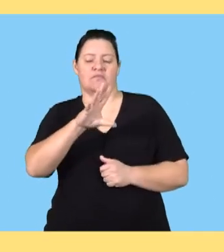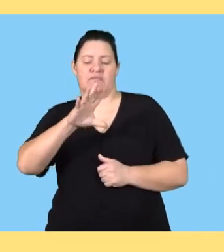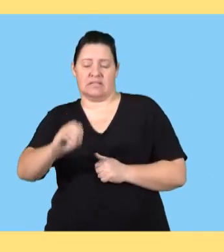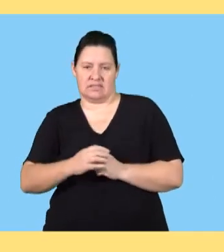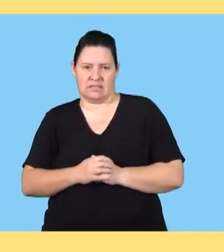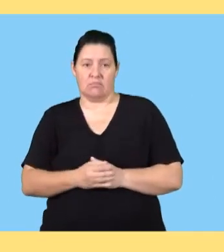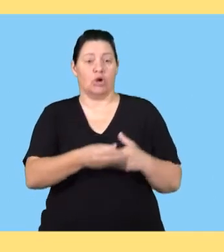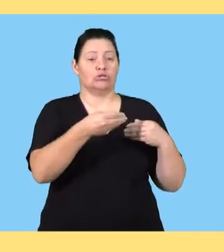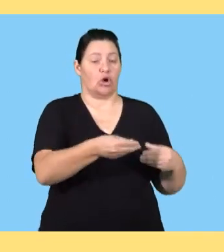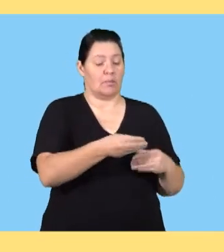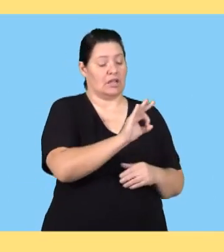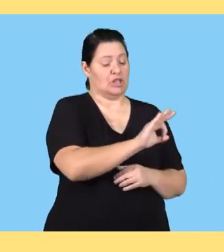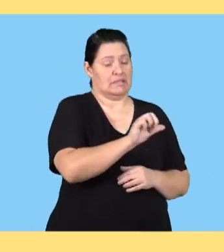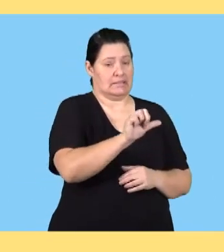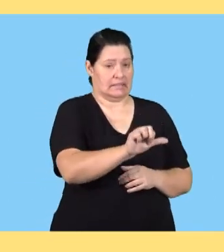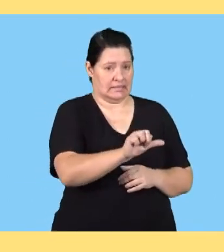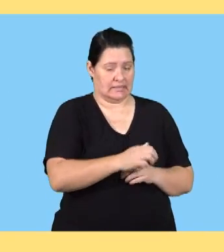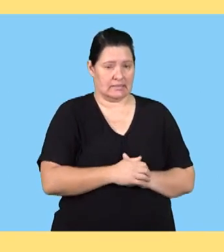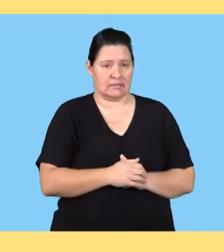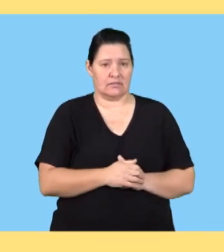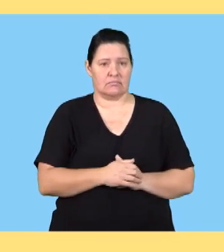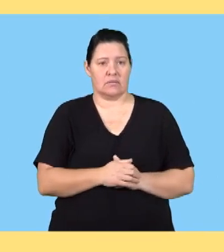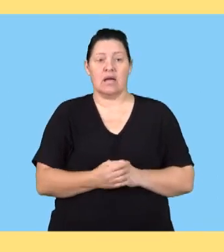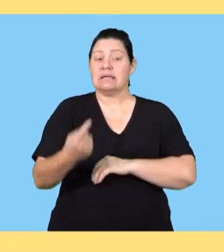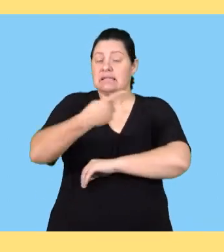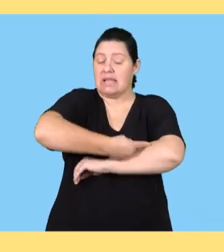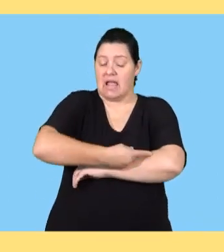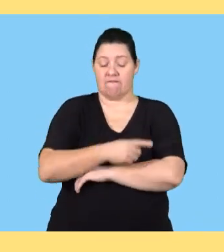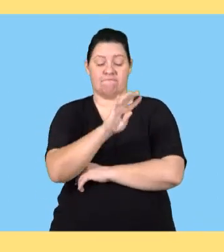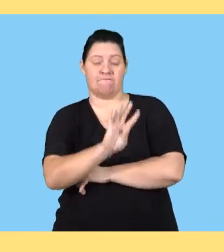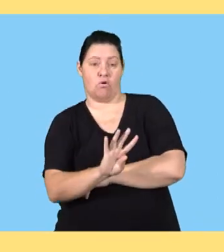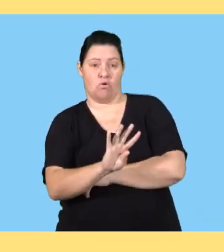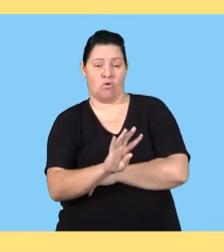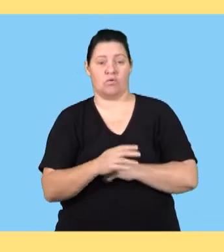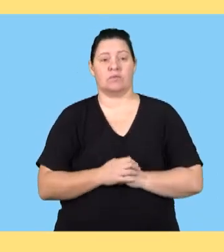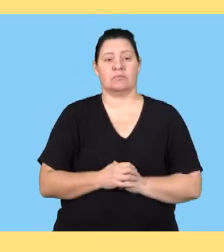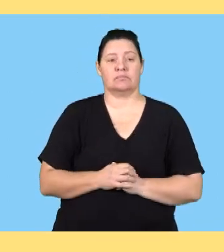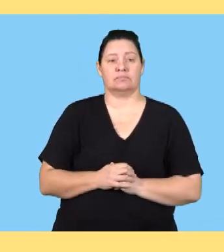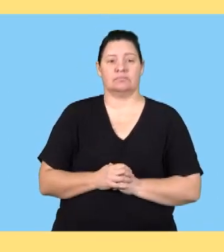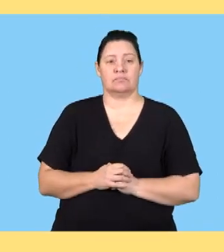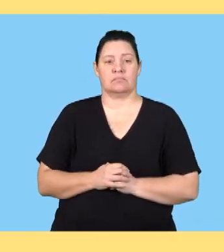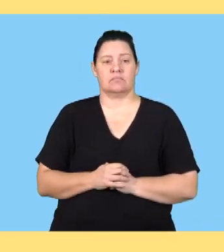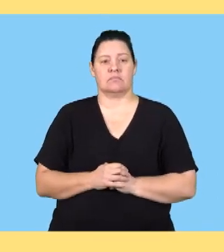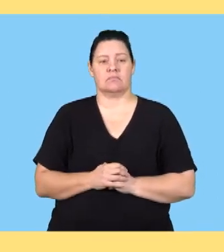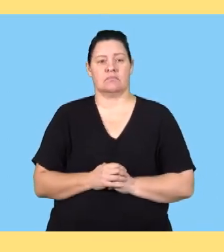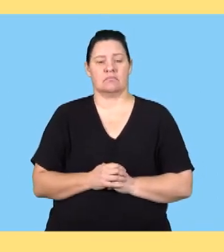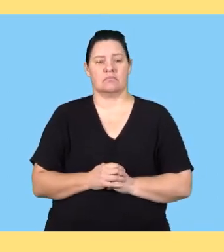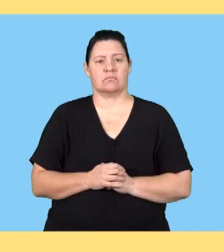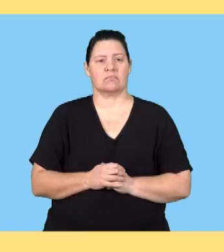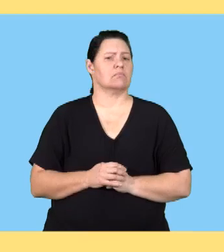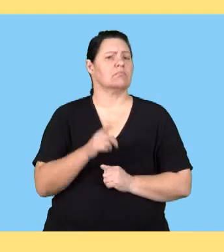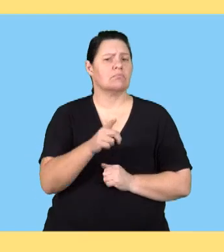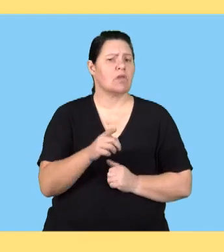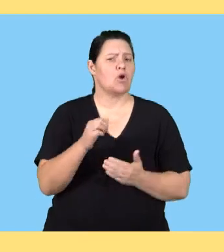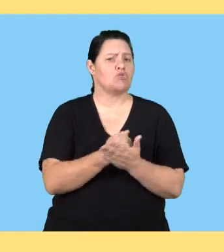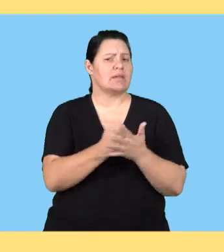coming now. My document is going to be 36. And the day, as you see, it is the 4th. Now,